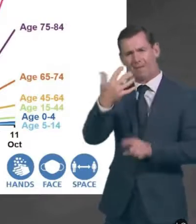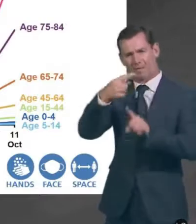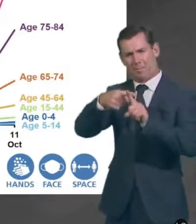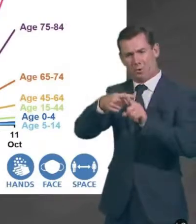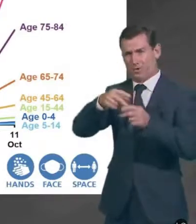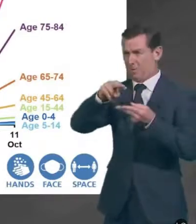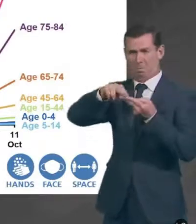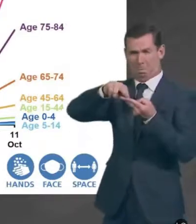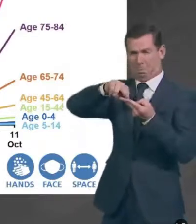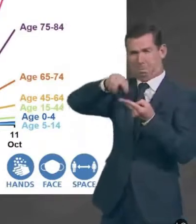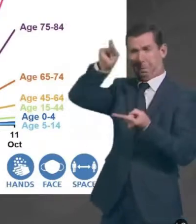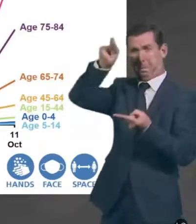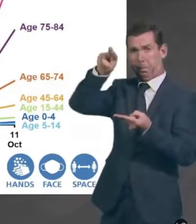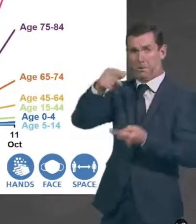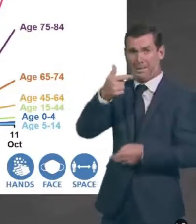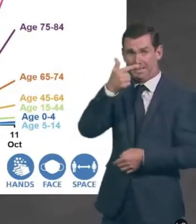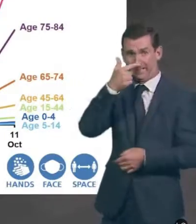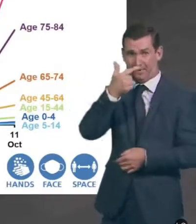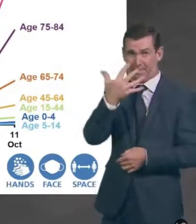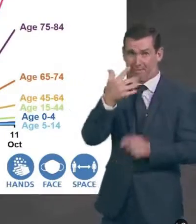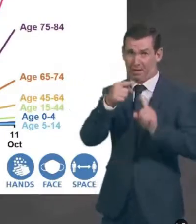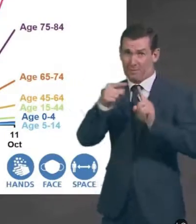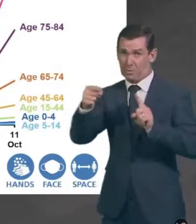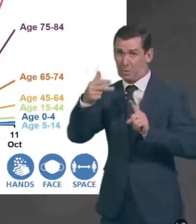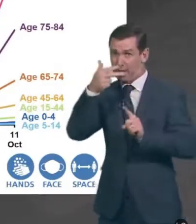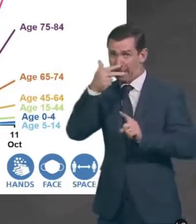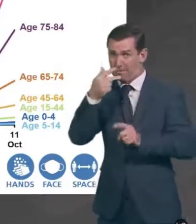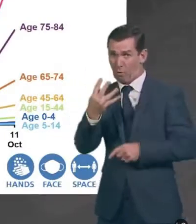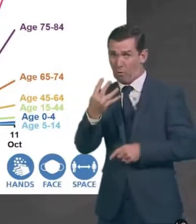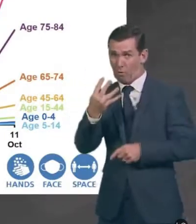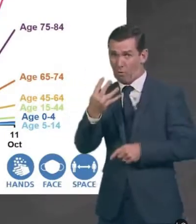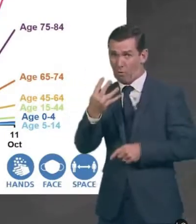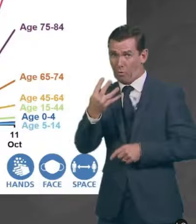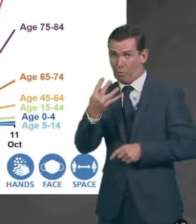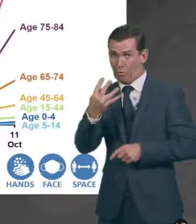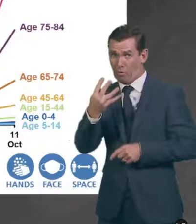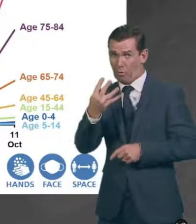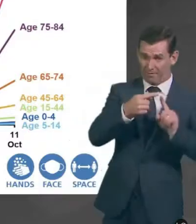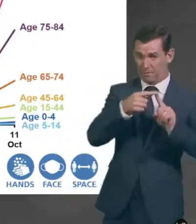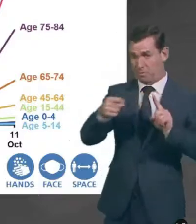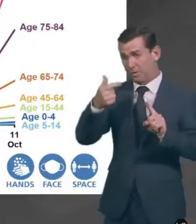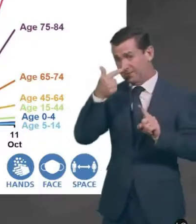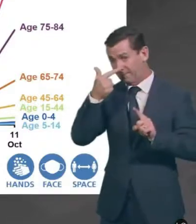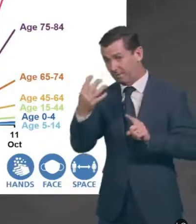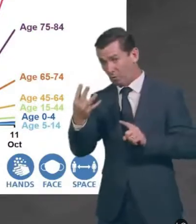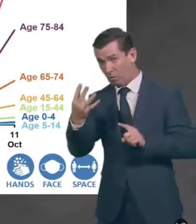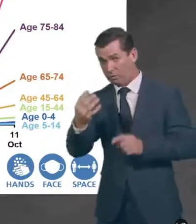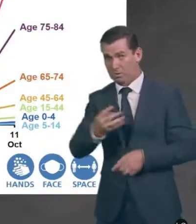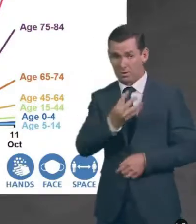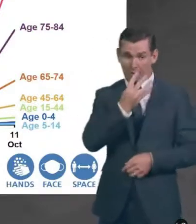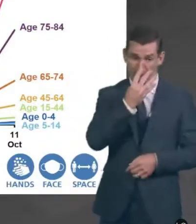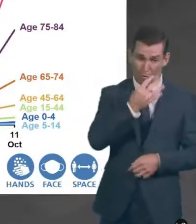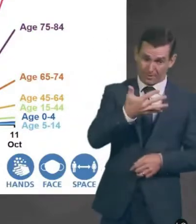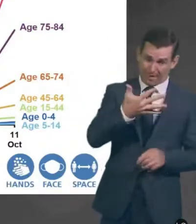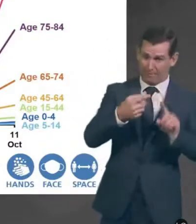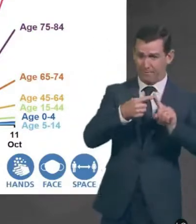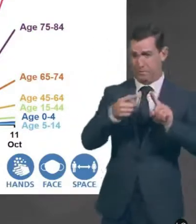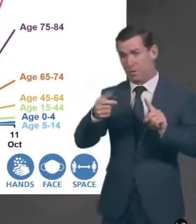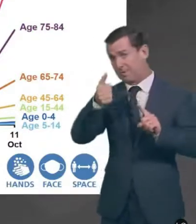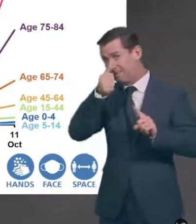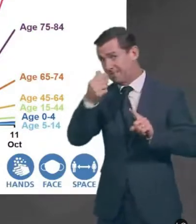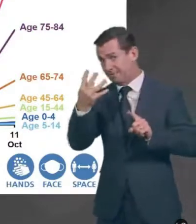to 74s, and indeed in younger age groups, 45 to 64. And if you look since August,